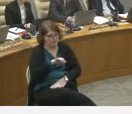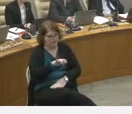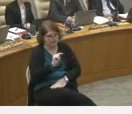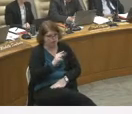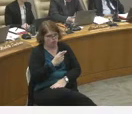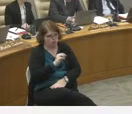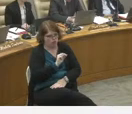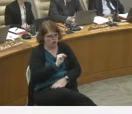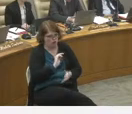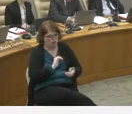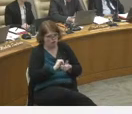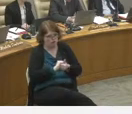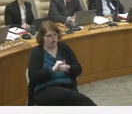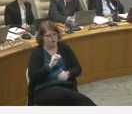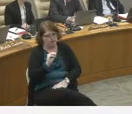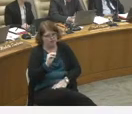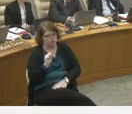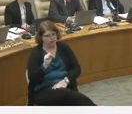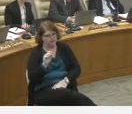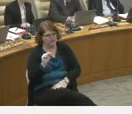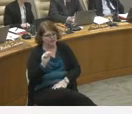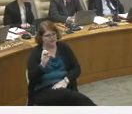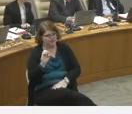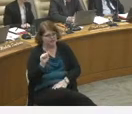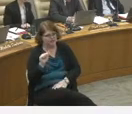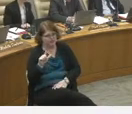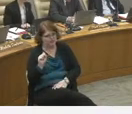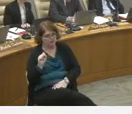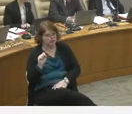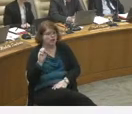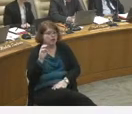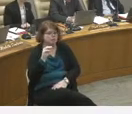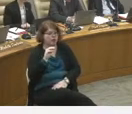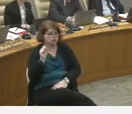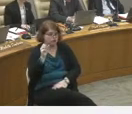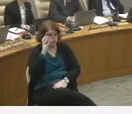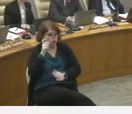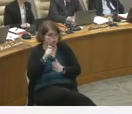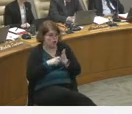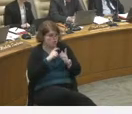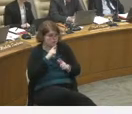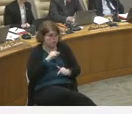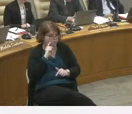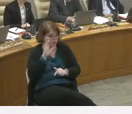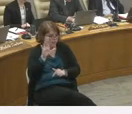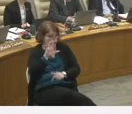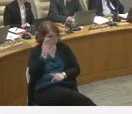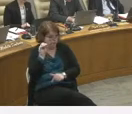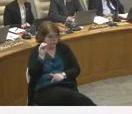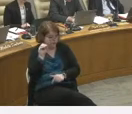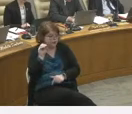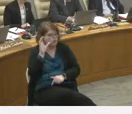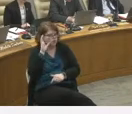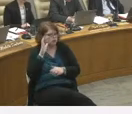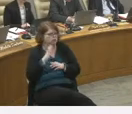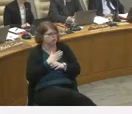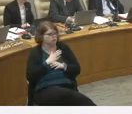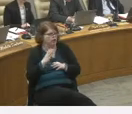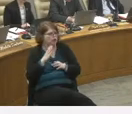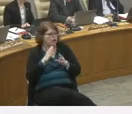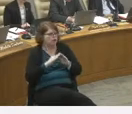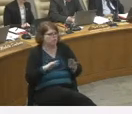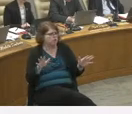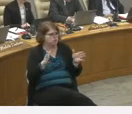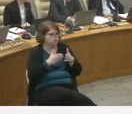in conjunction with Microsoft heels Microsoft will write a report for for their company and they'll they'll share that